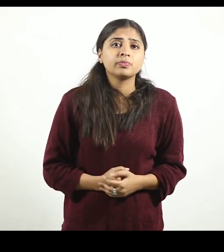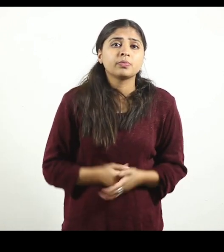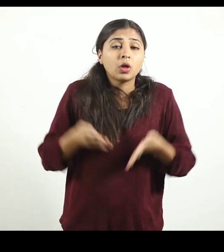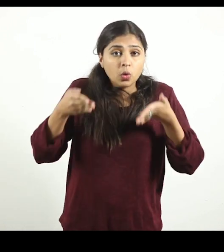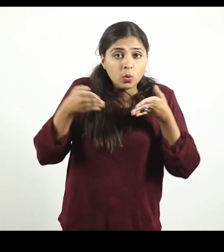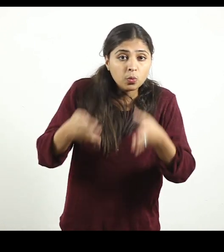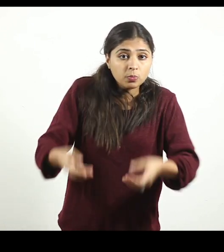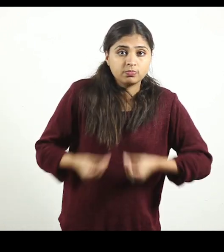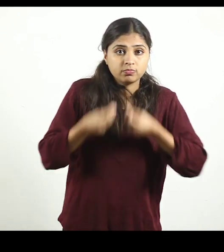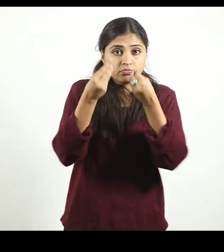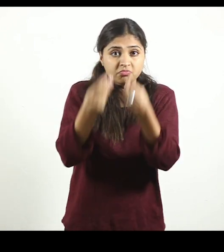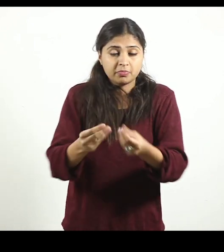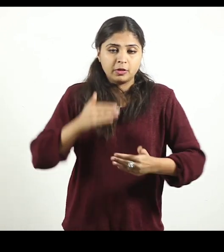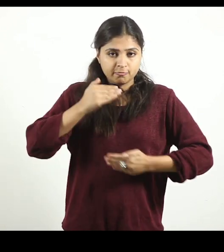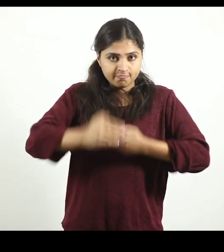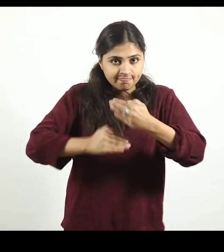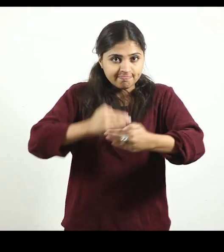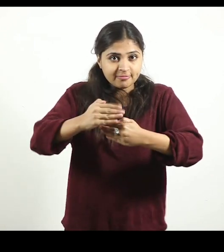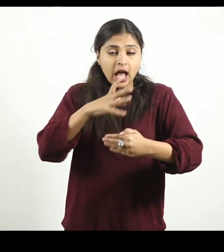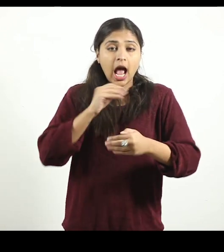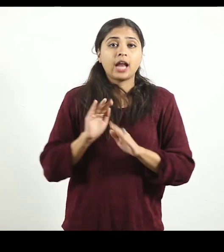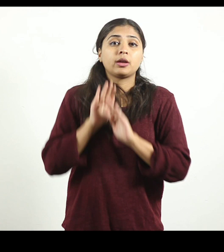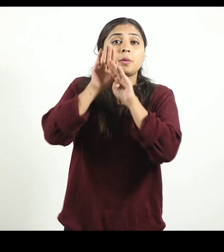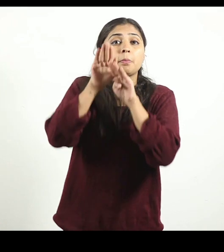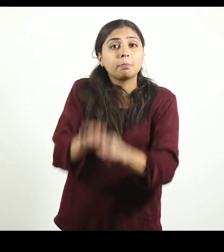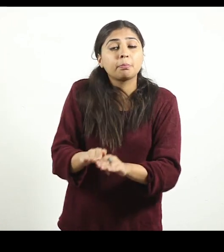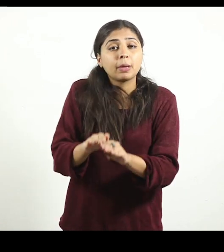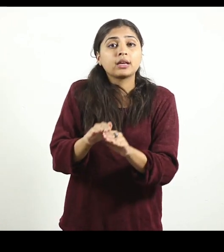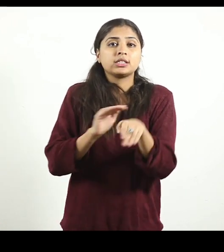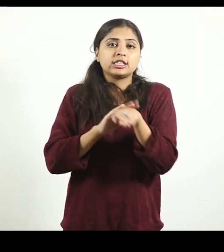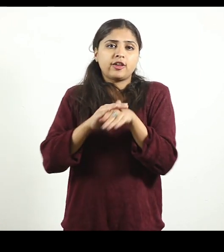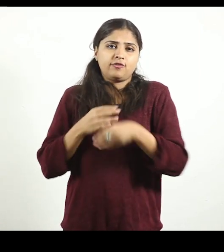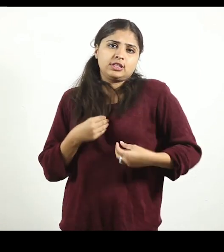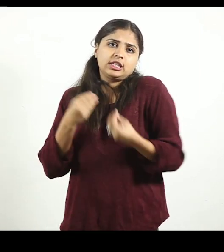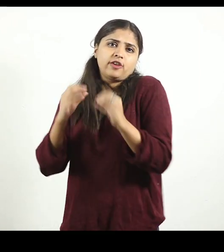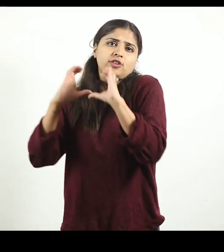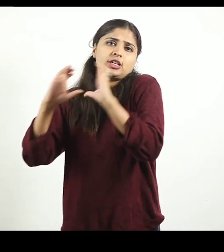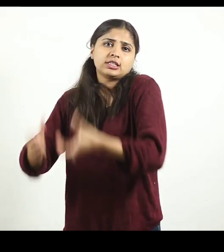and maintain positive and effective relationships with them.